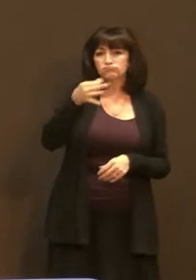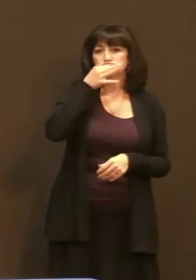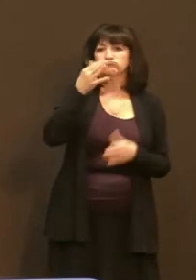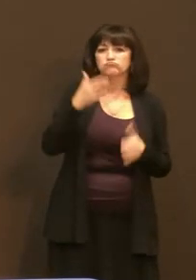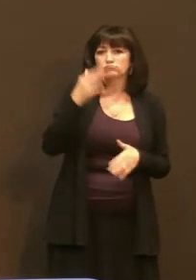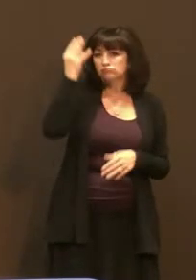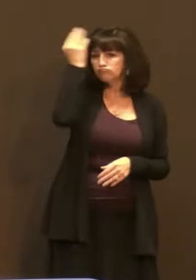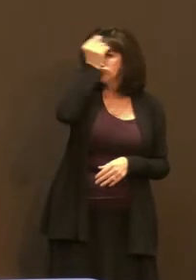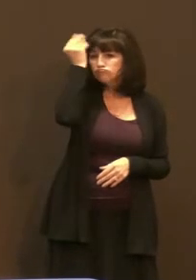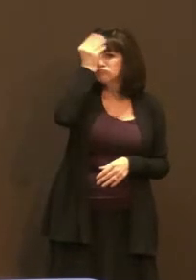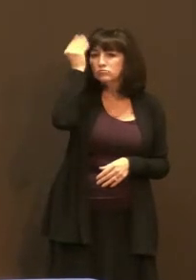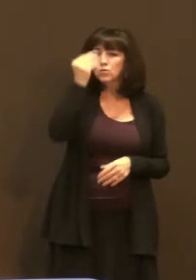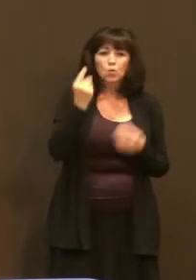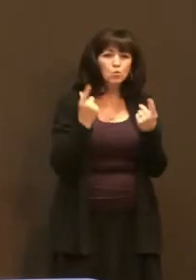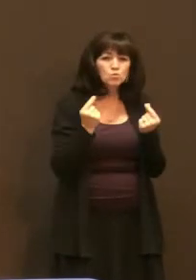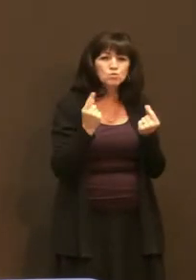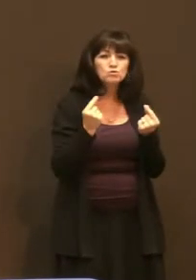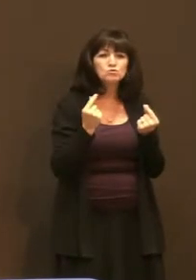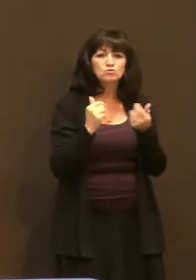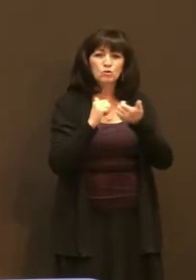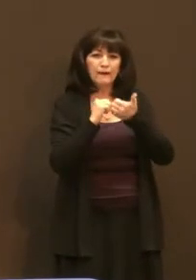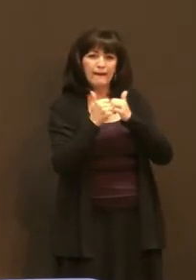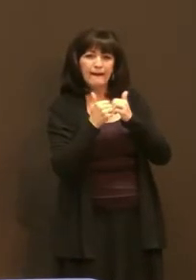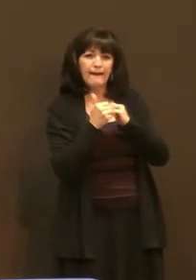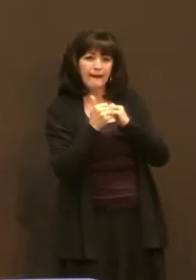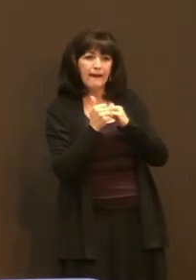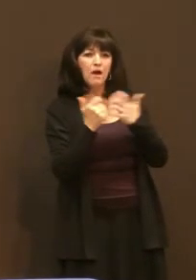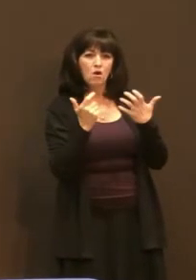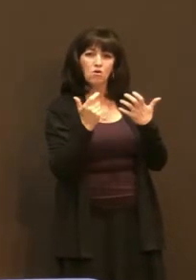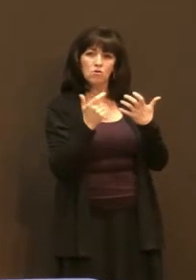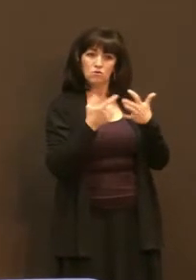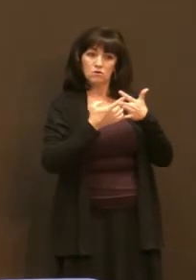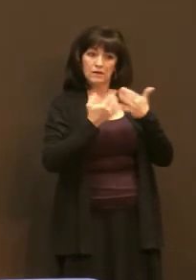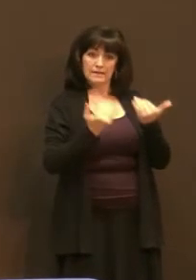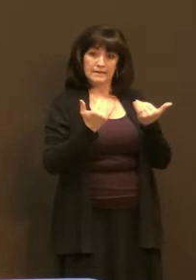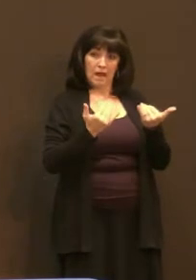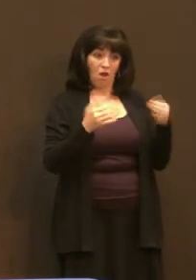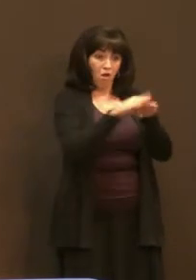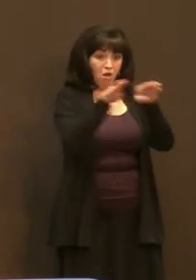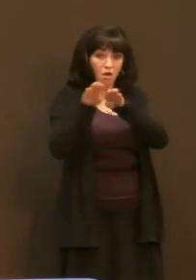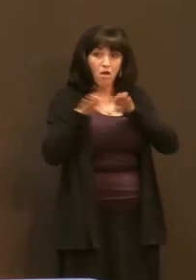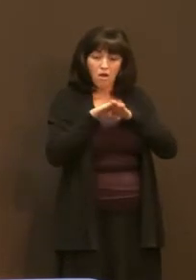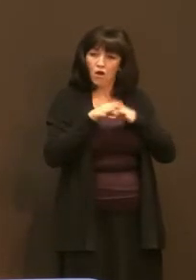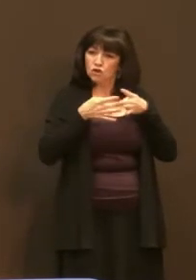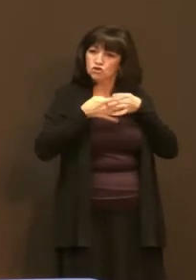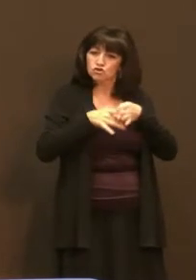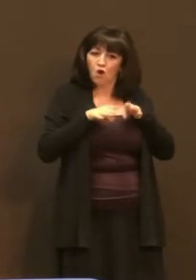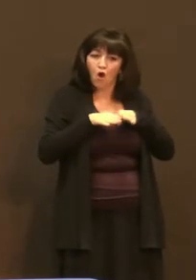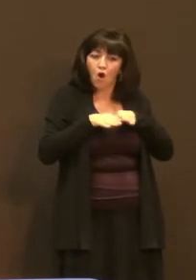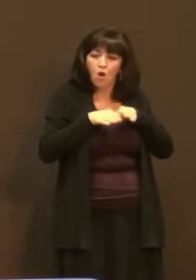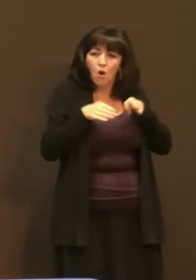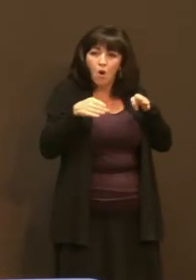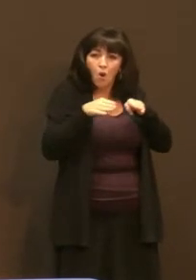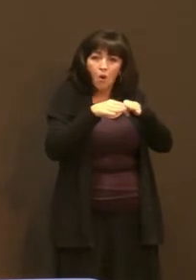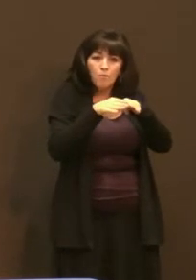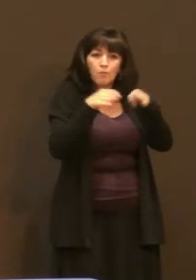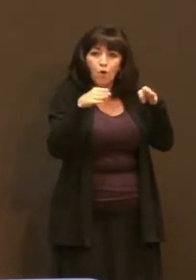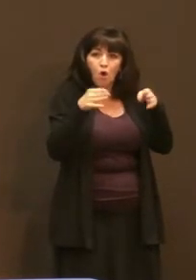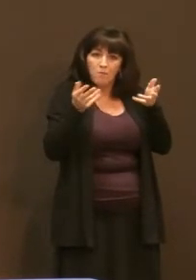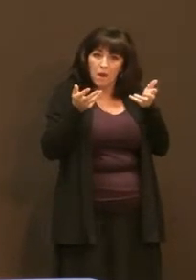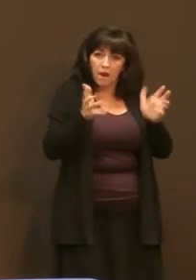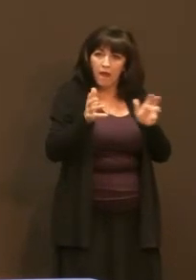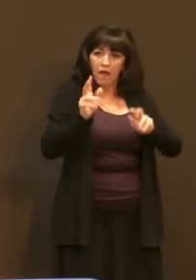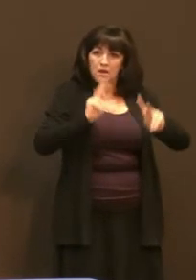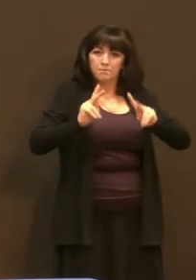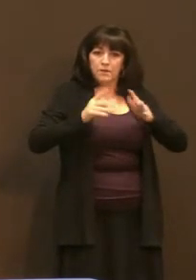you need to take as you start to turn the lights on in your economy going forward. What are the conditions? What